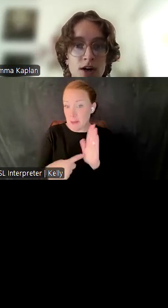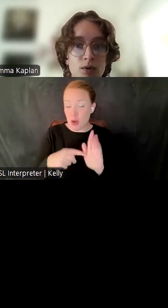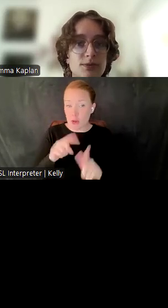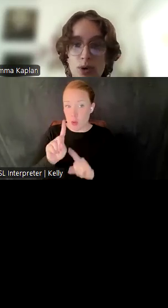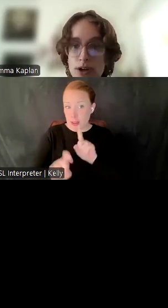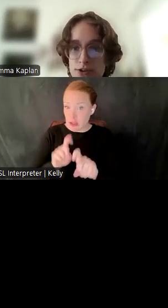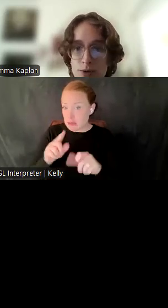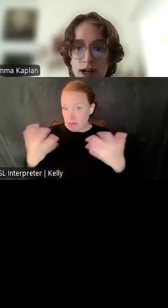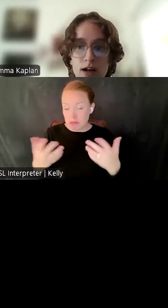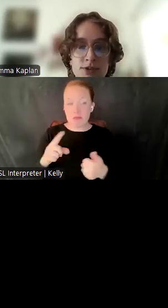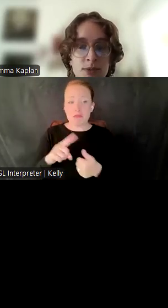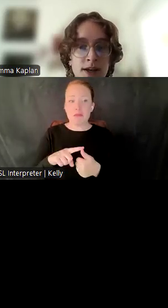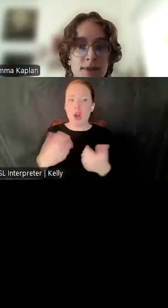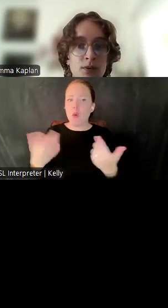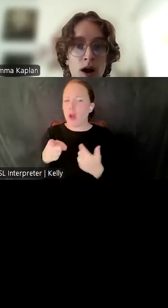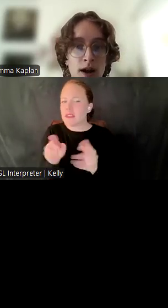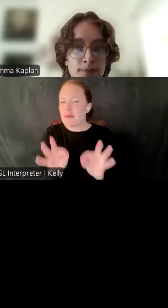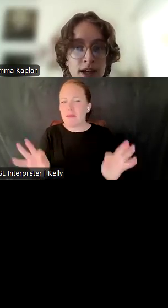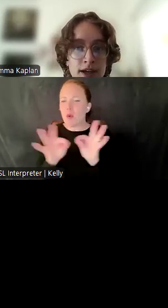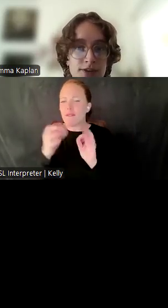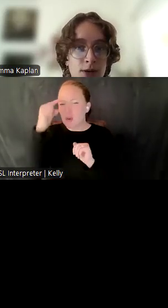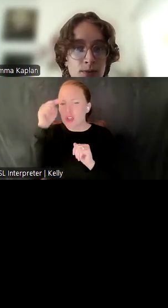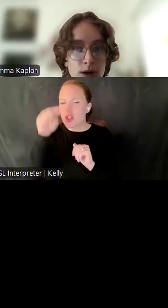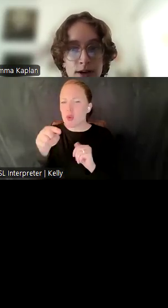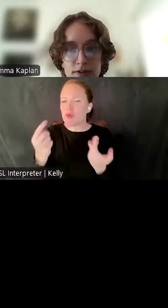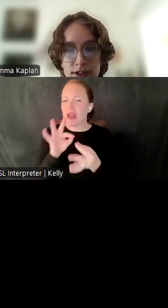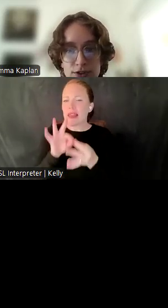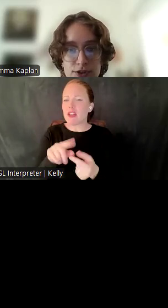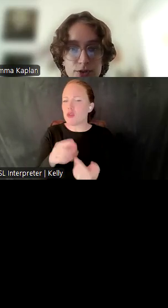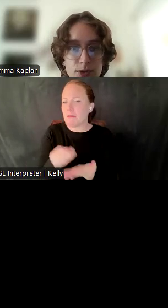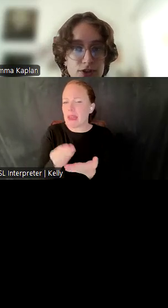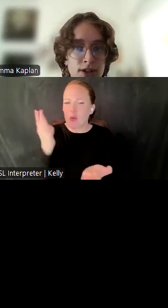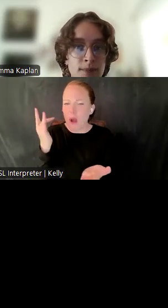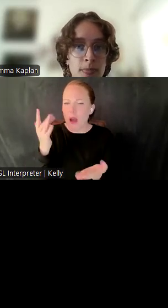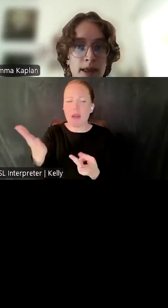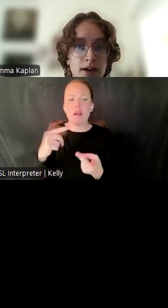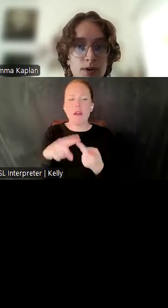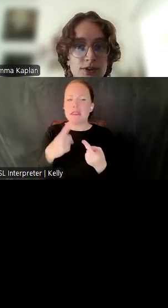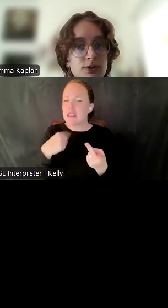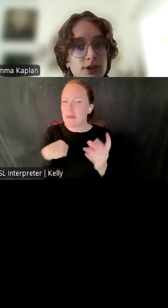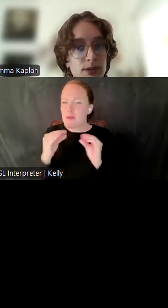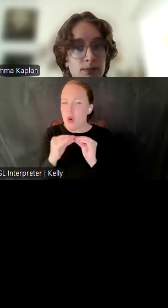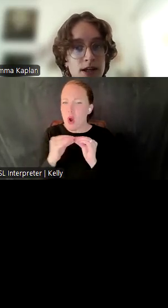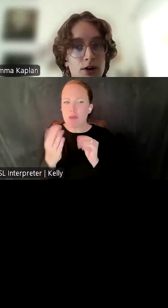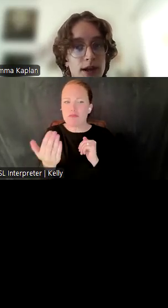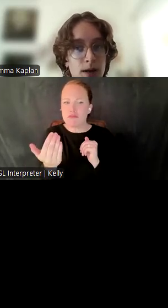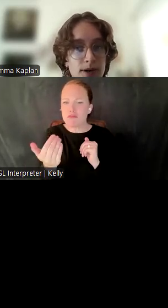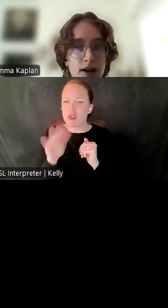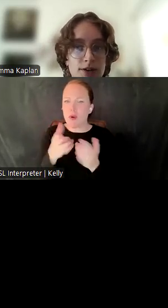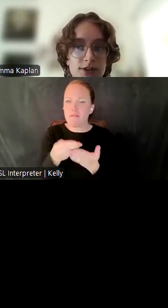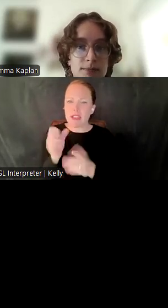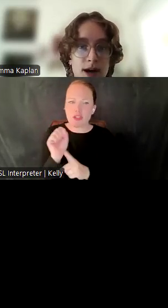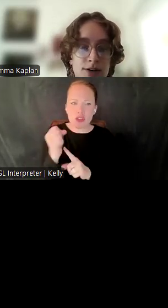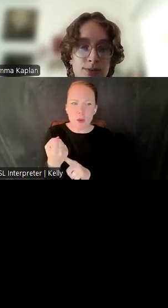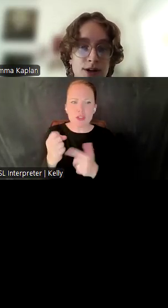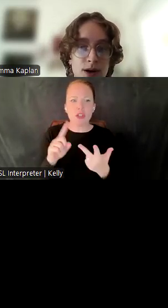is, what's important to you when it comes to money and why? Tell me more about your financial situation. What did you learn about money growing up?